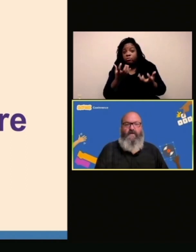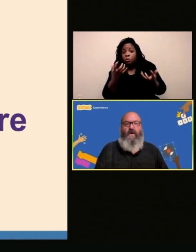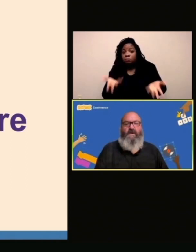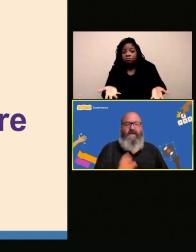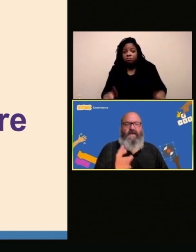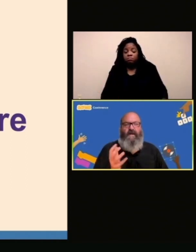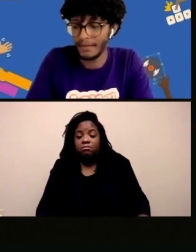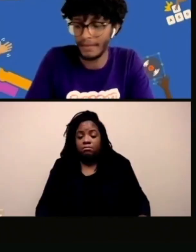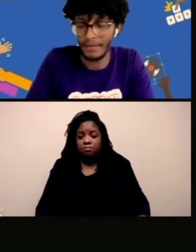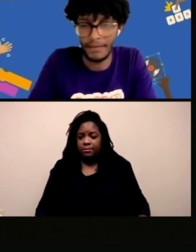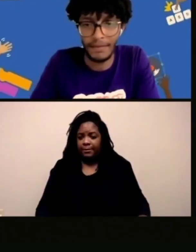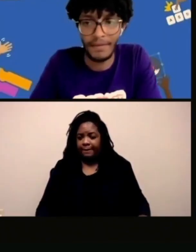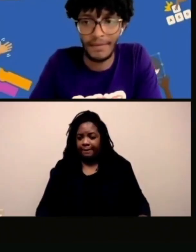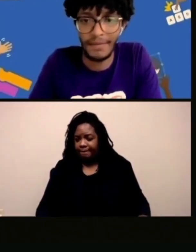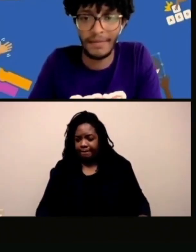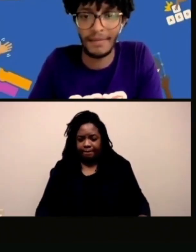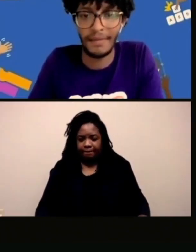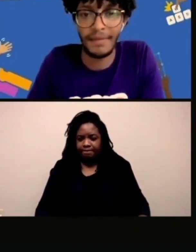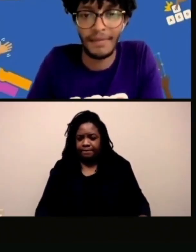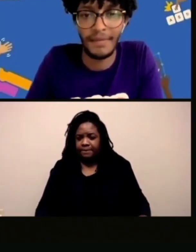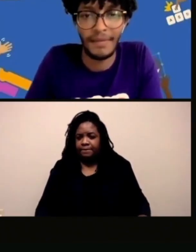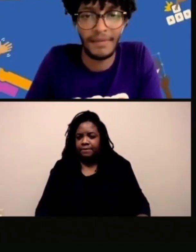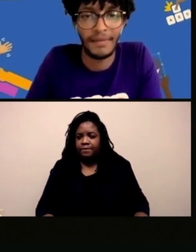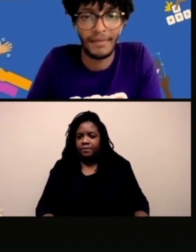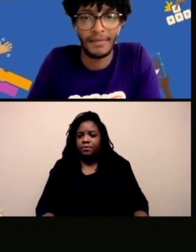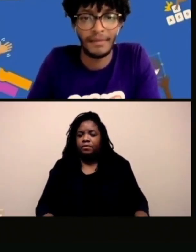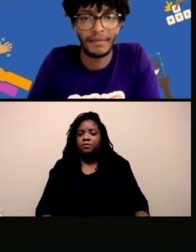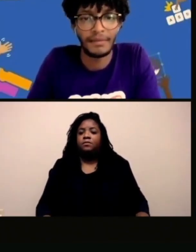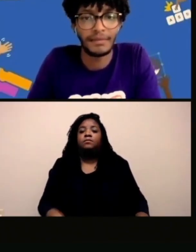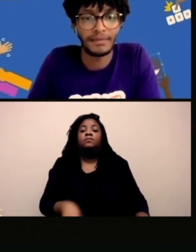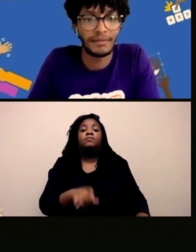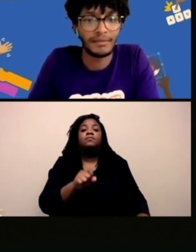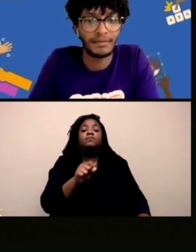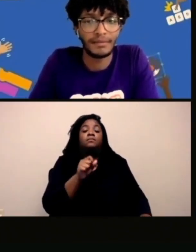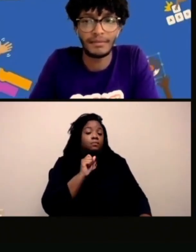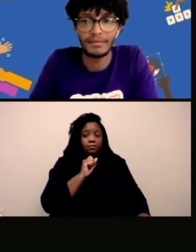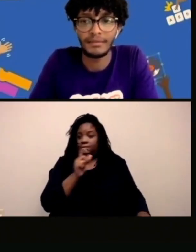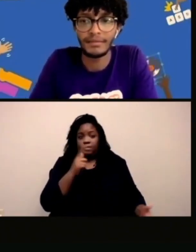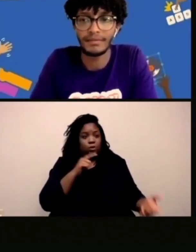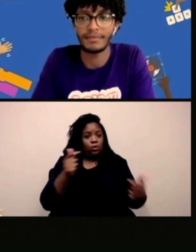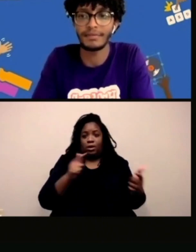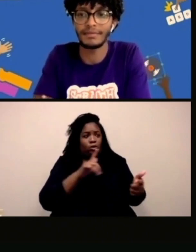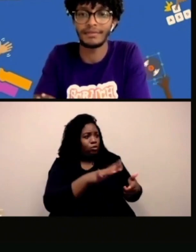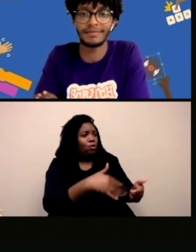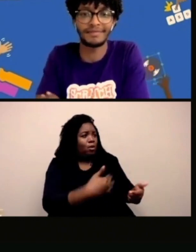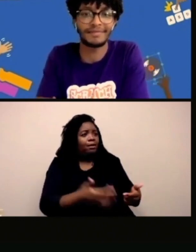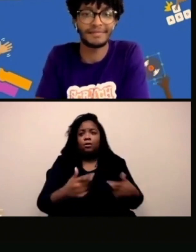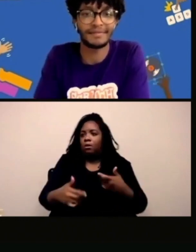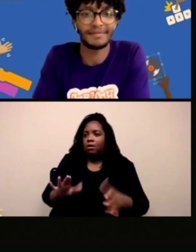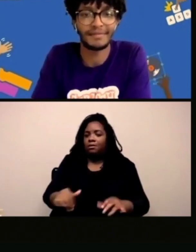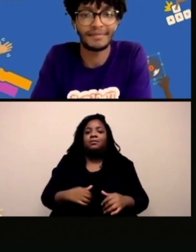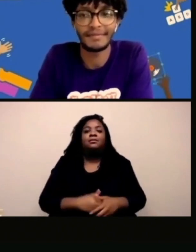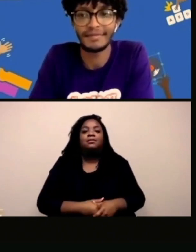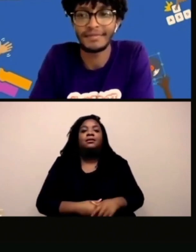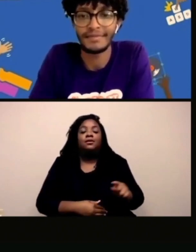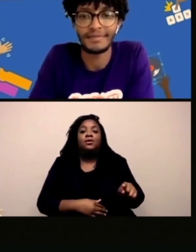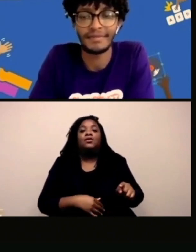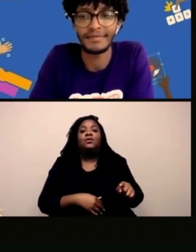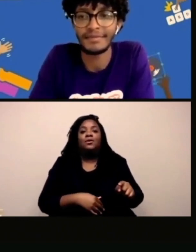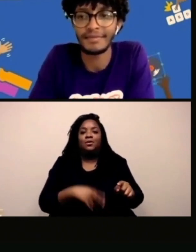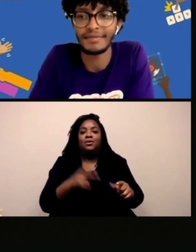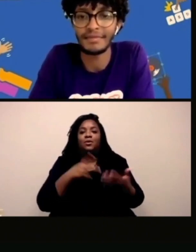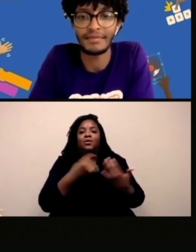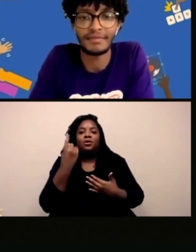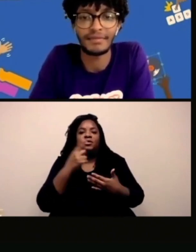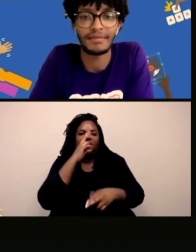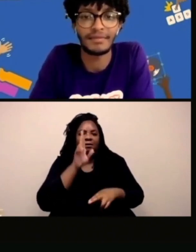The one idea I've done a pops up- project. Oh, sorry, go ahead. Oh, go ahead. Sorry, Yeah, Lionel. go ahead, Aaron. No, go ahead. I know one project I had a lot of fun with my